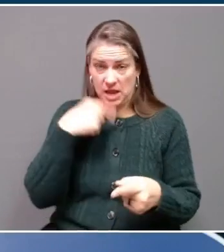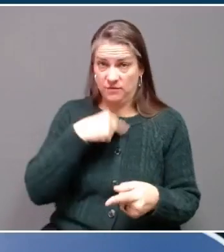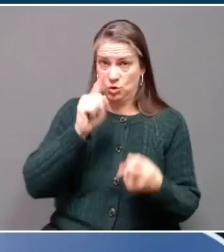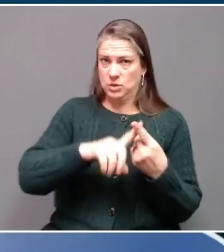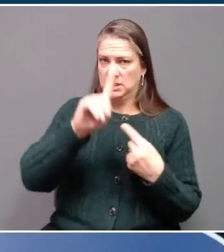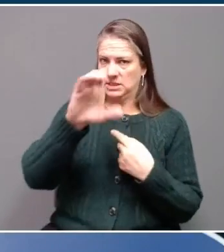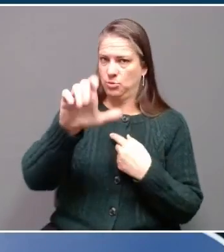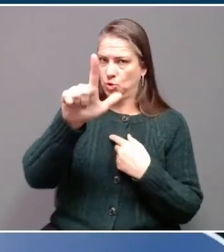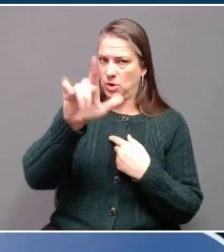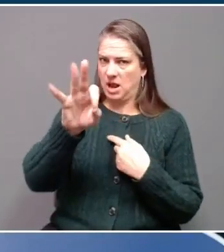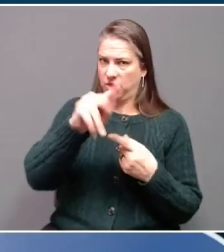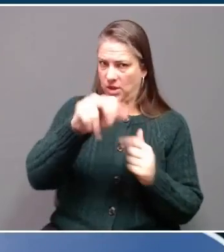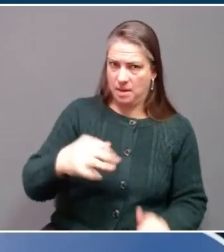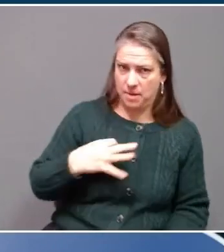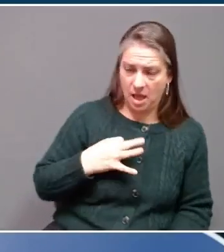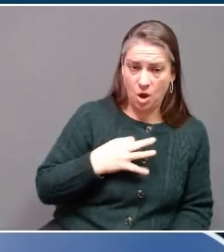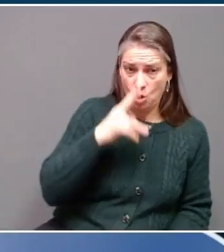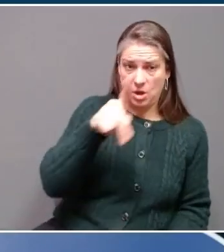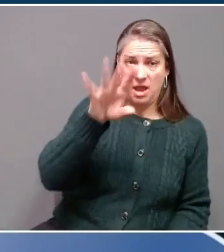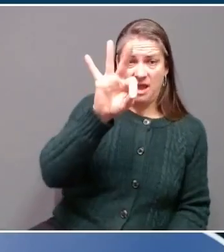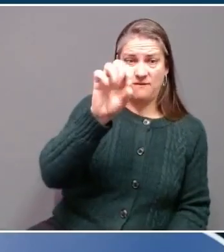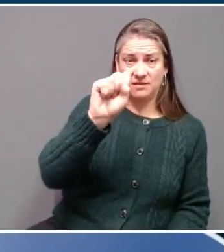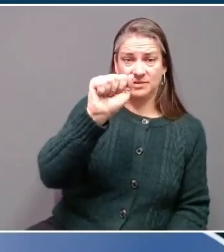more information, visit